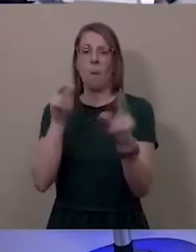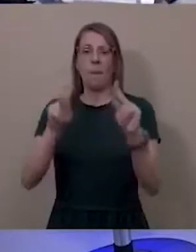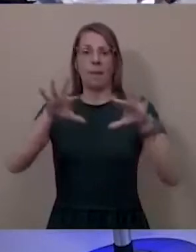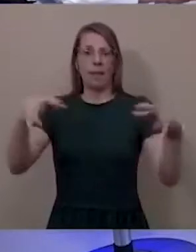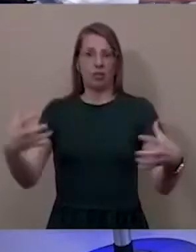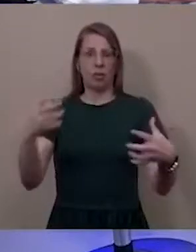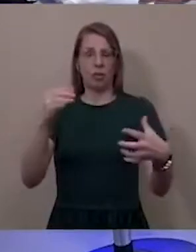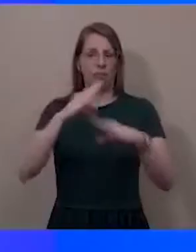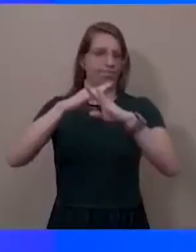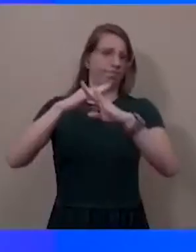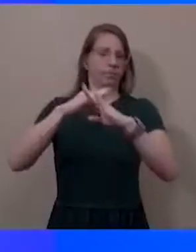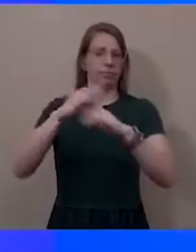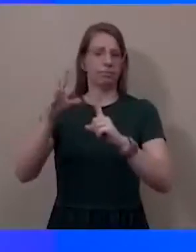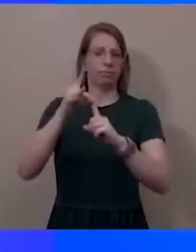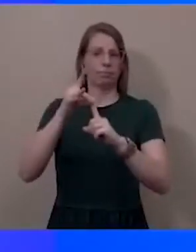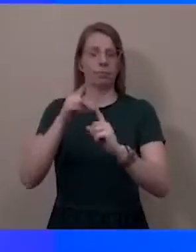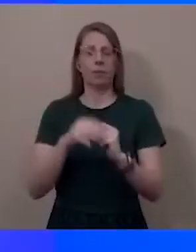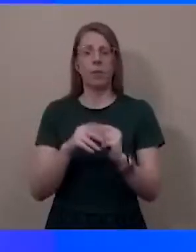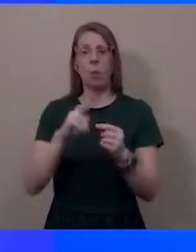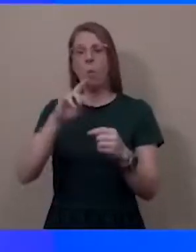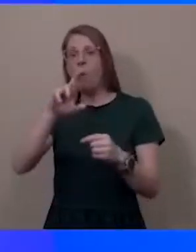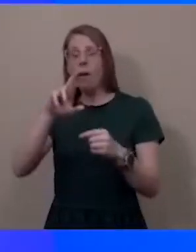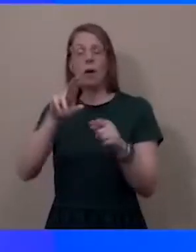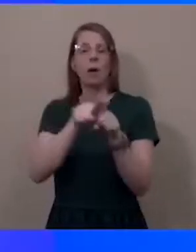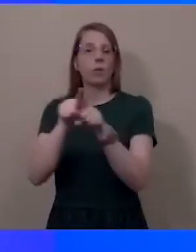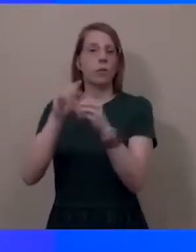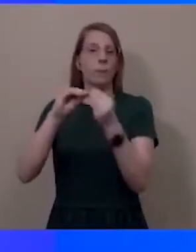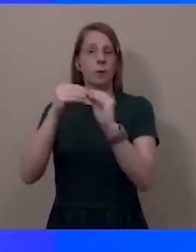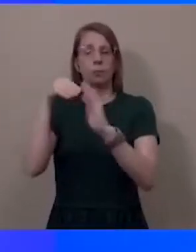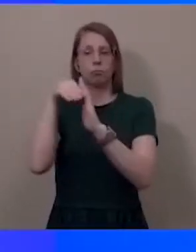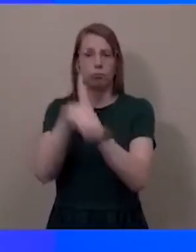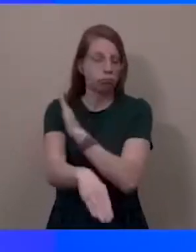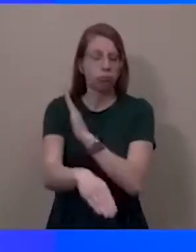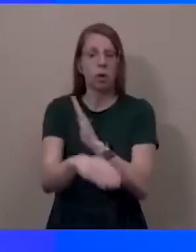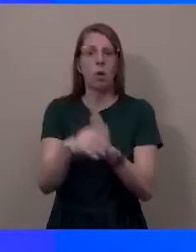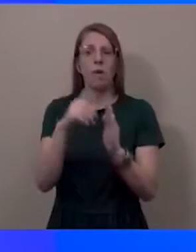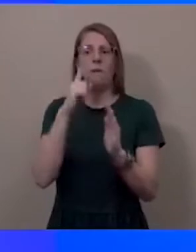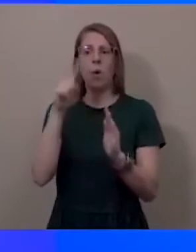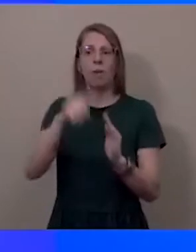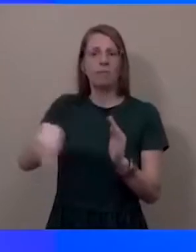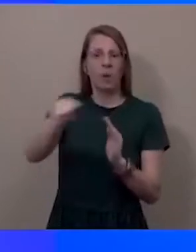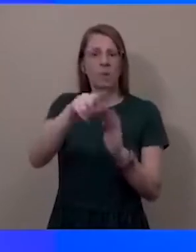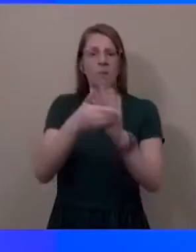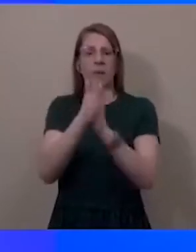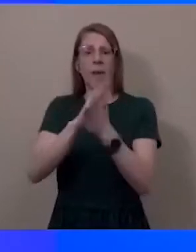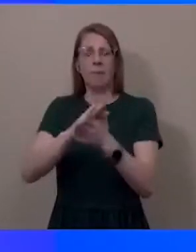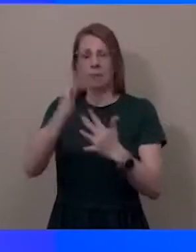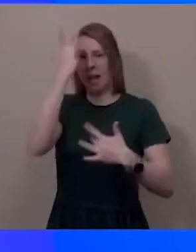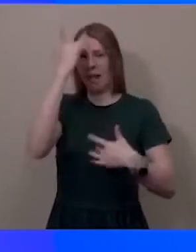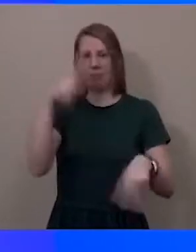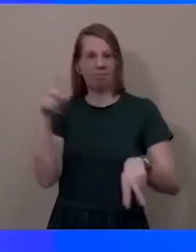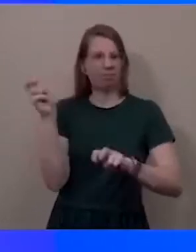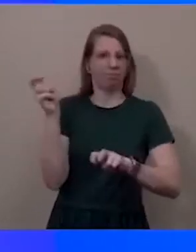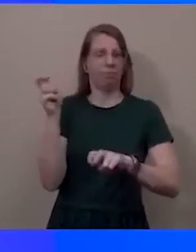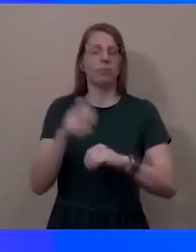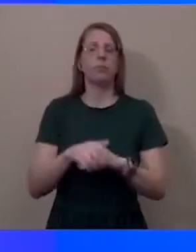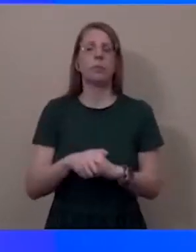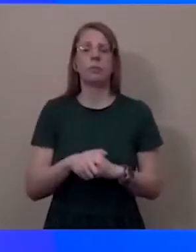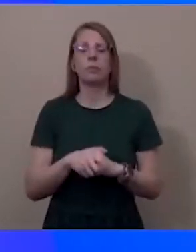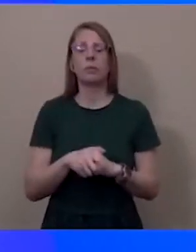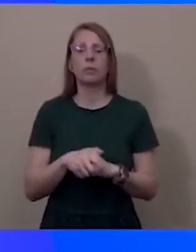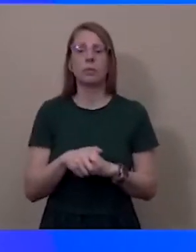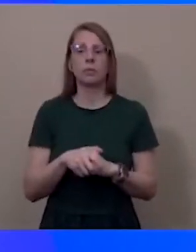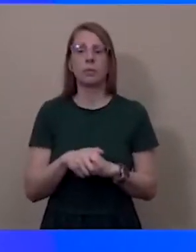can continue to drive down the numbers of those that get significantly ill. And also, you know, one of